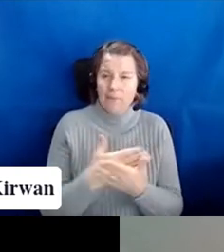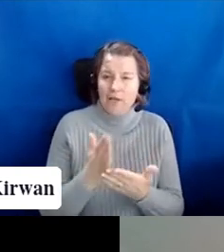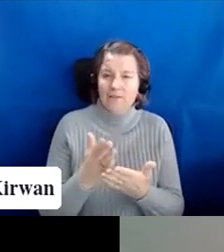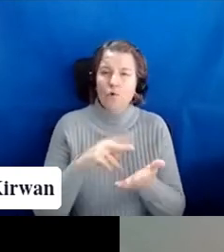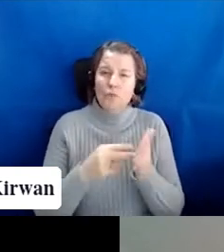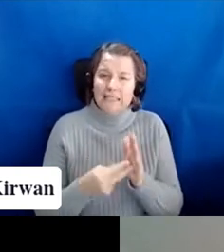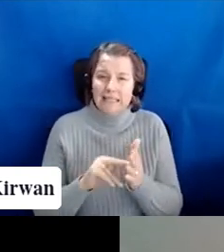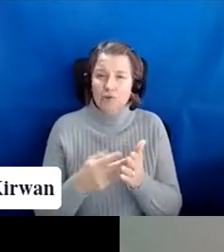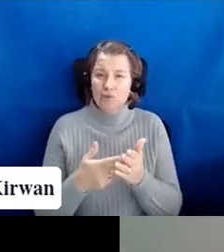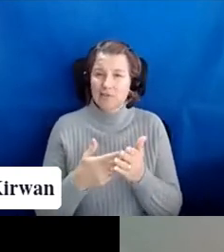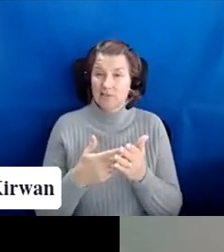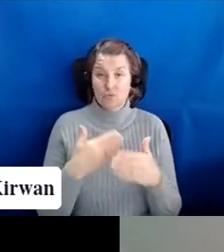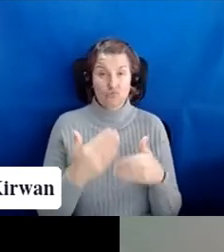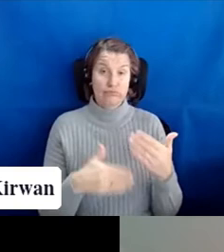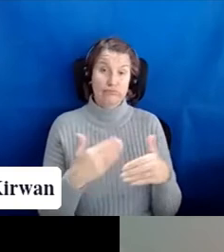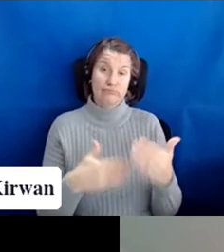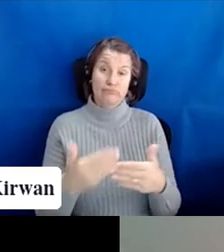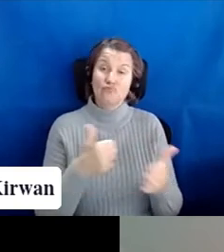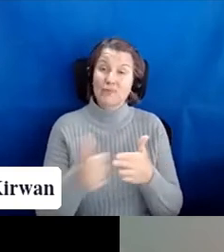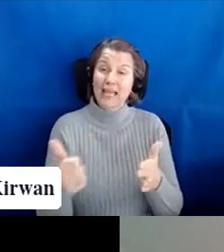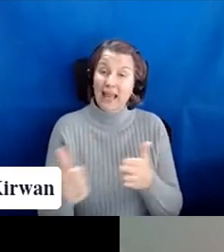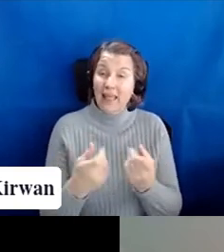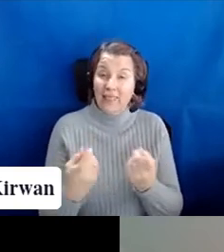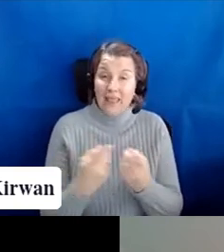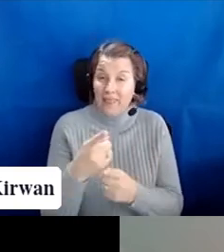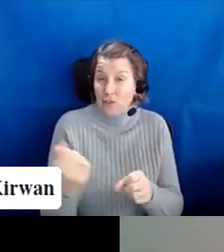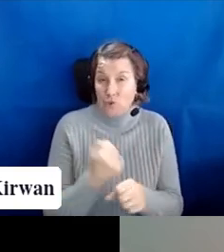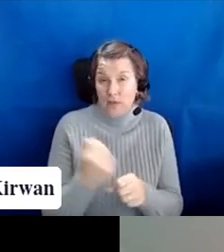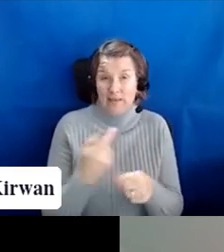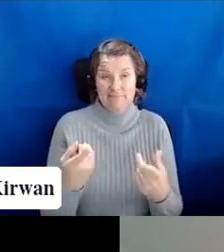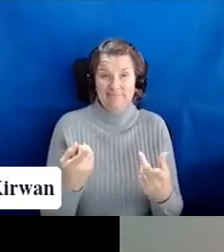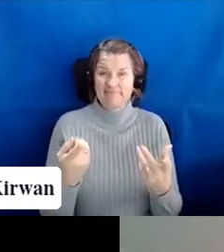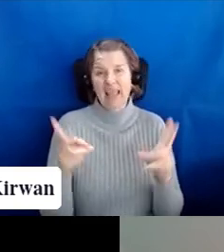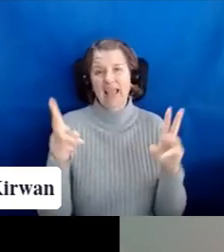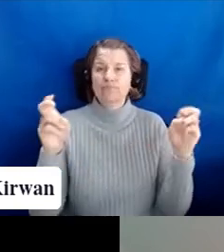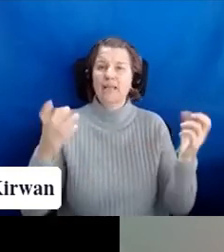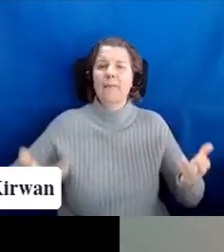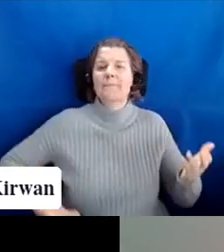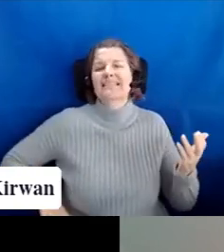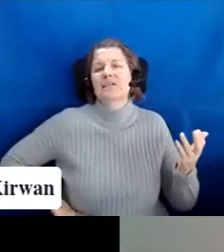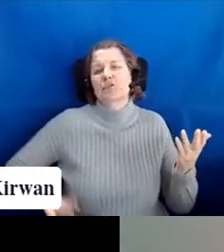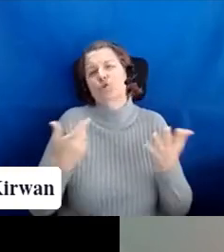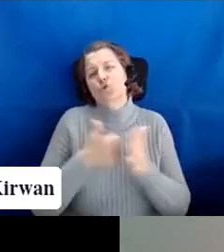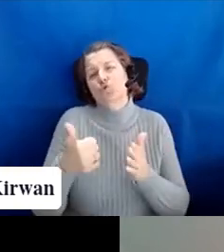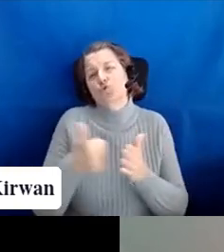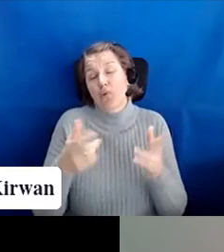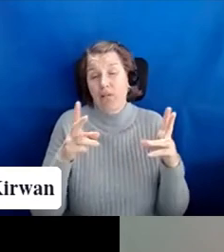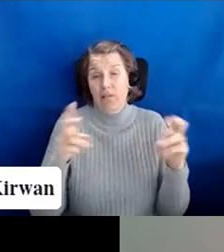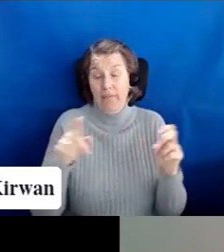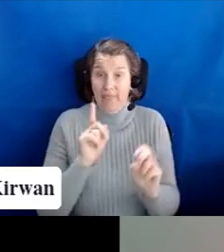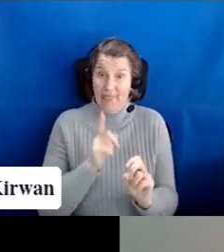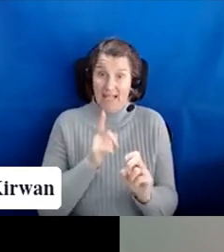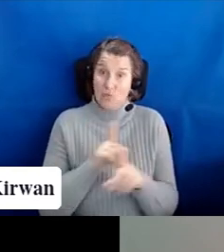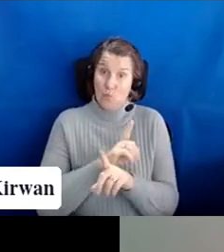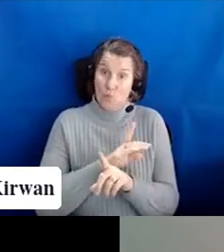organization's workforce and part of their kind of business as usual, I think is really, really important. And I think that's a lot of what we've